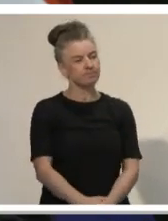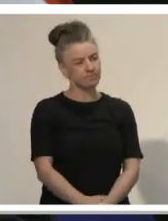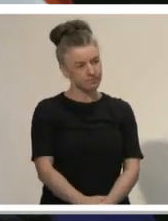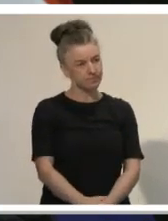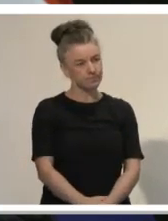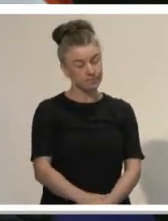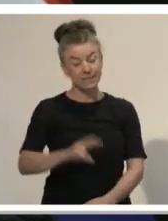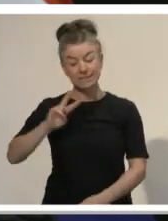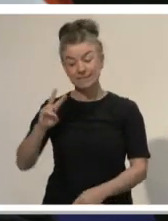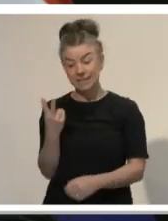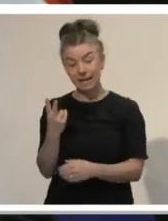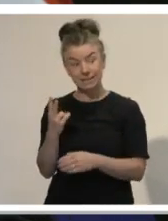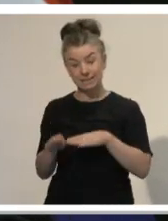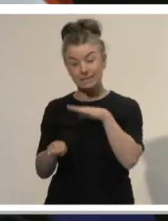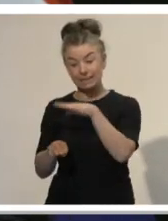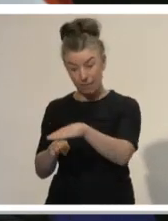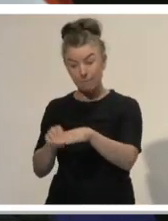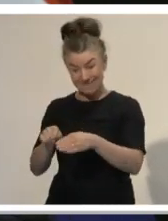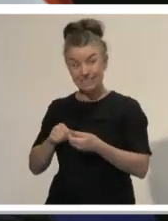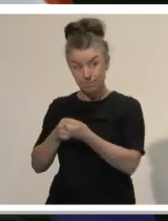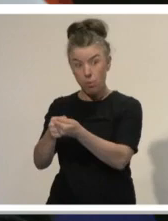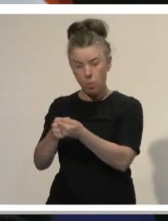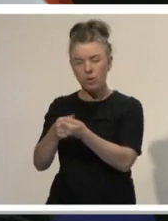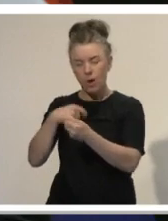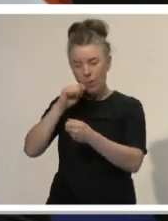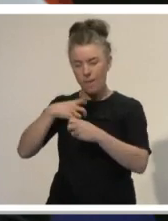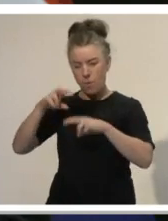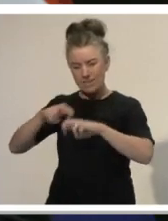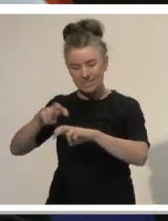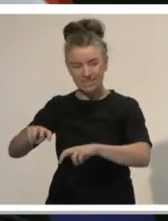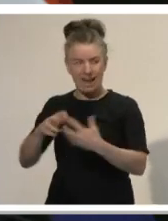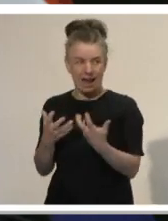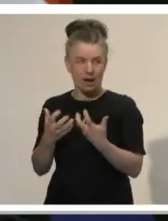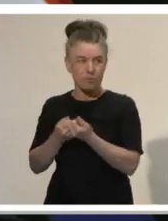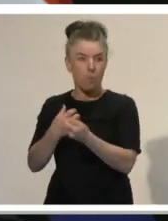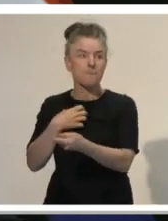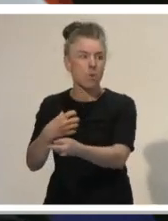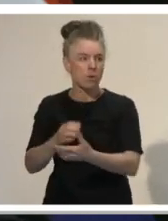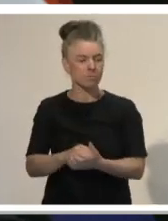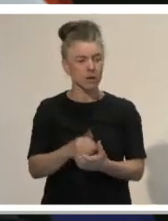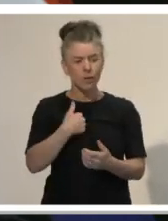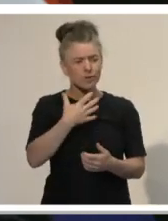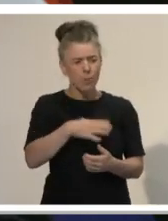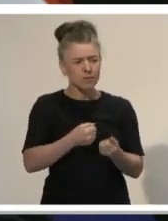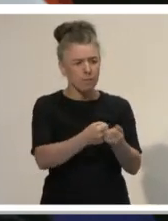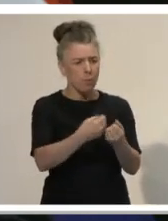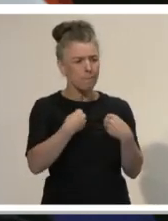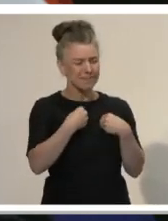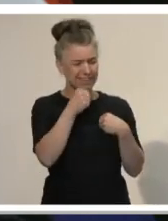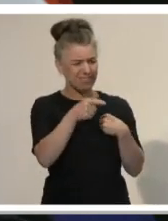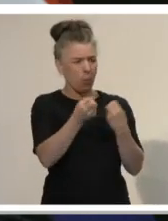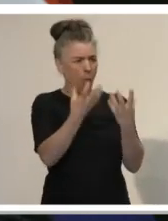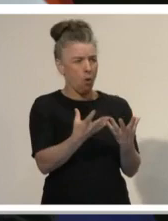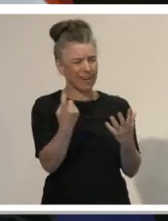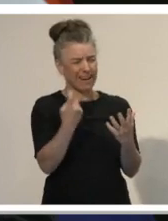at the second support package. This isn't about making sure we prop up failing businesses. It's about making sure that we